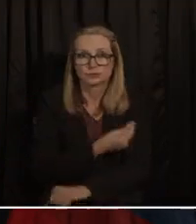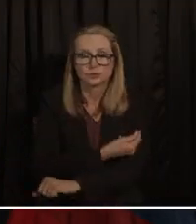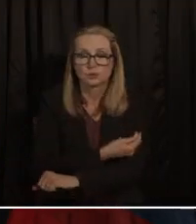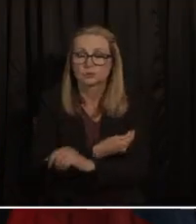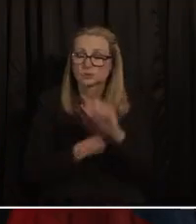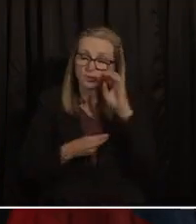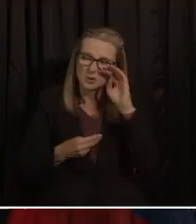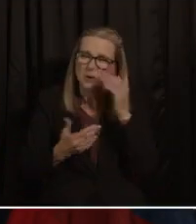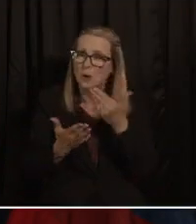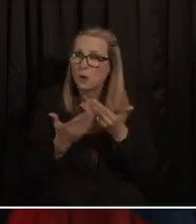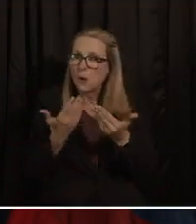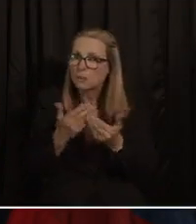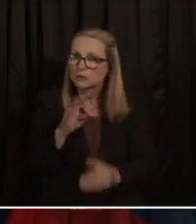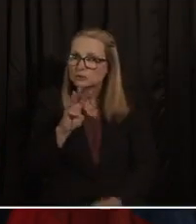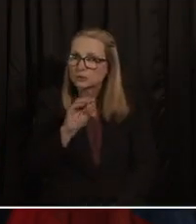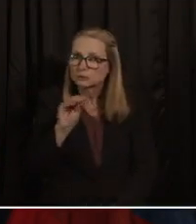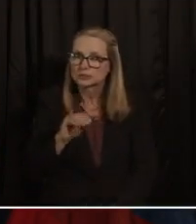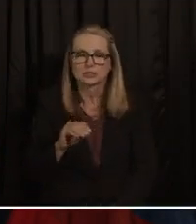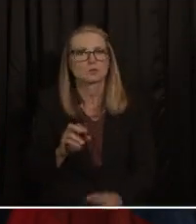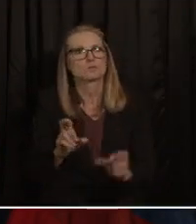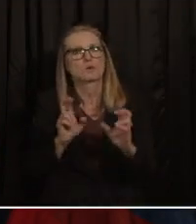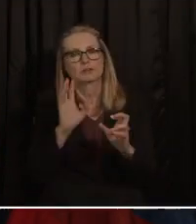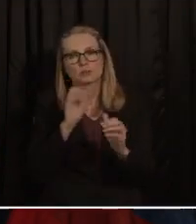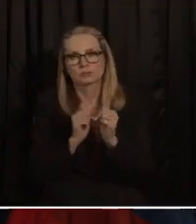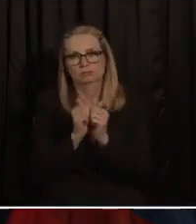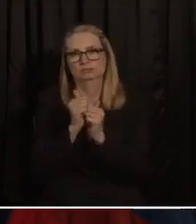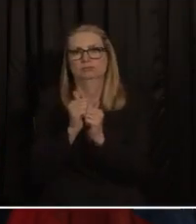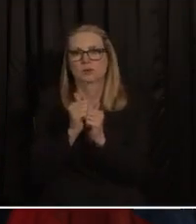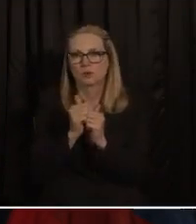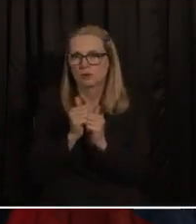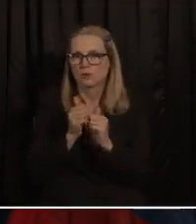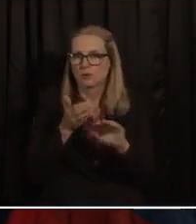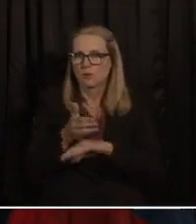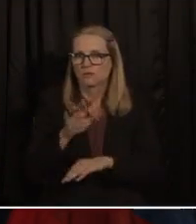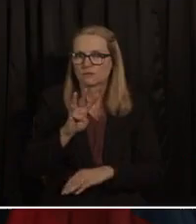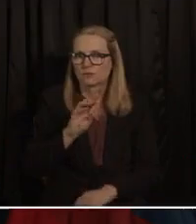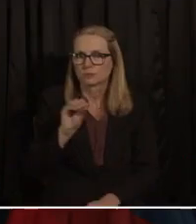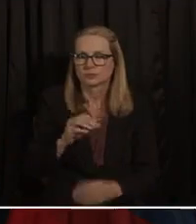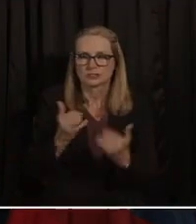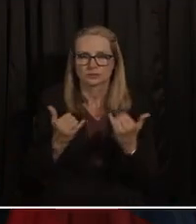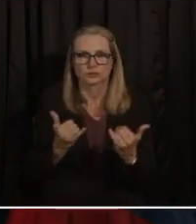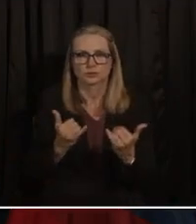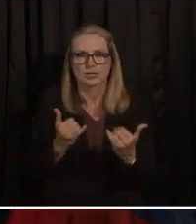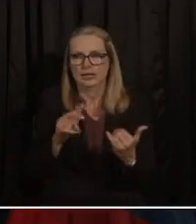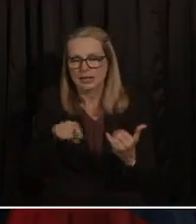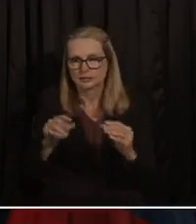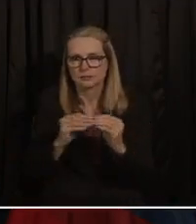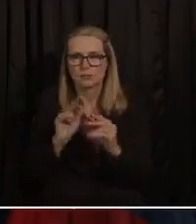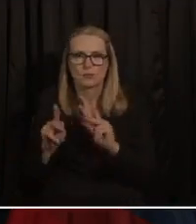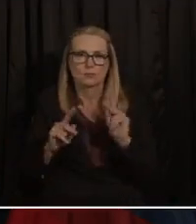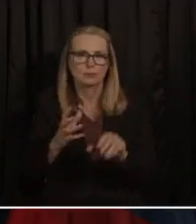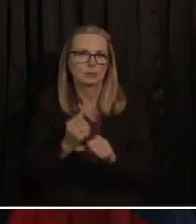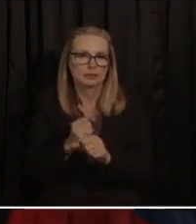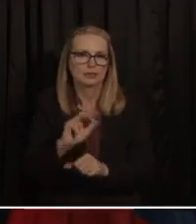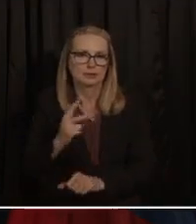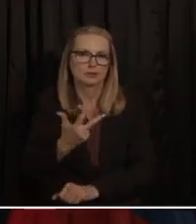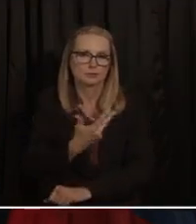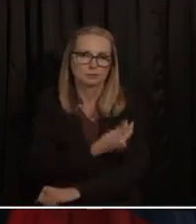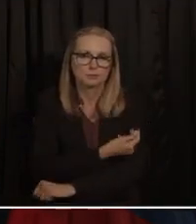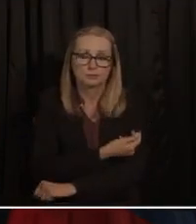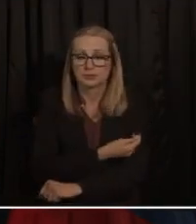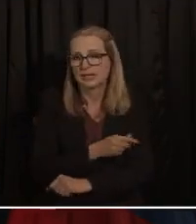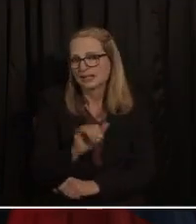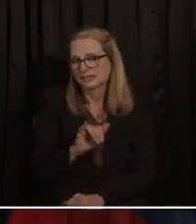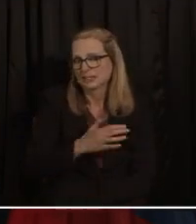pass 4% today as people opt to get that extra level of protection, as my